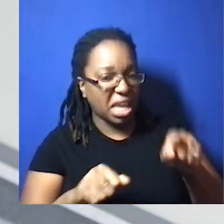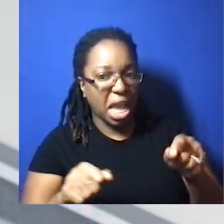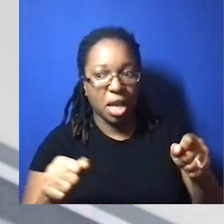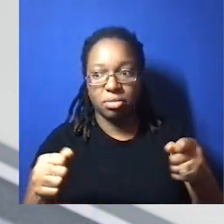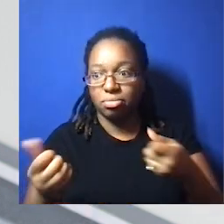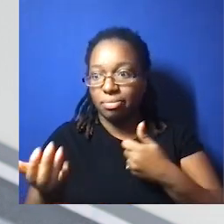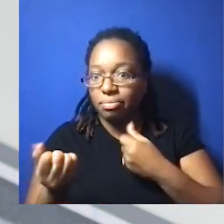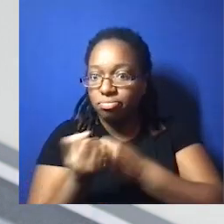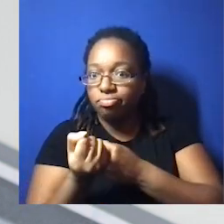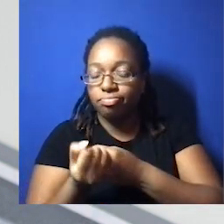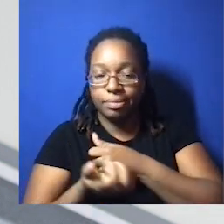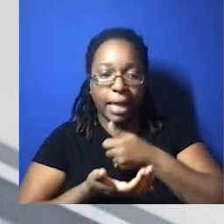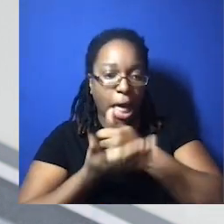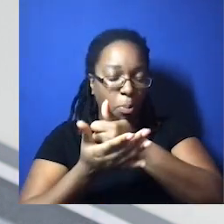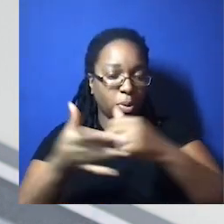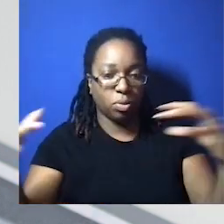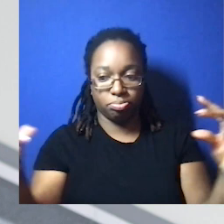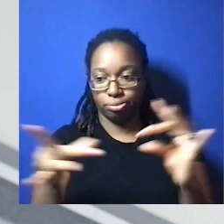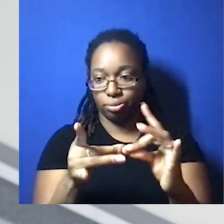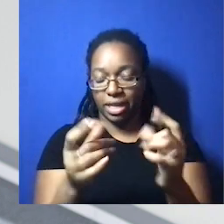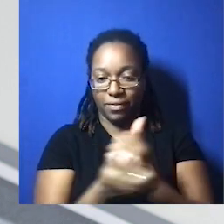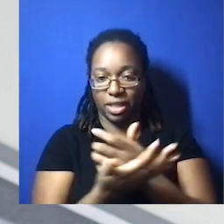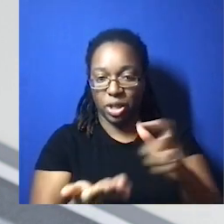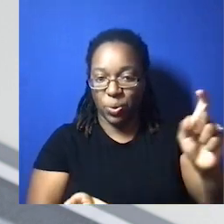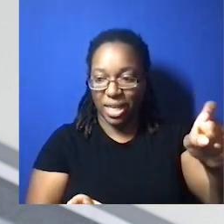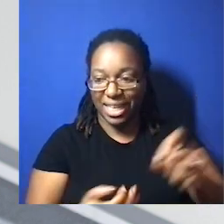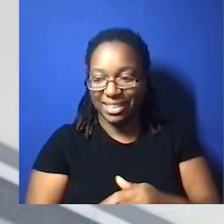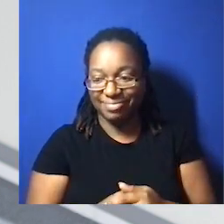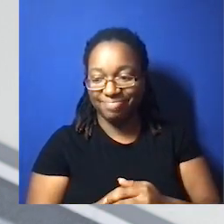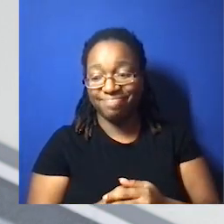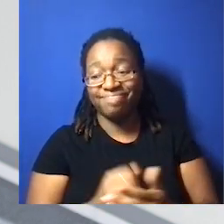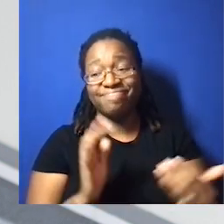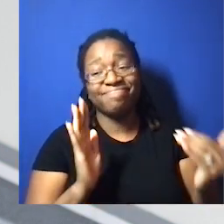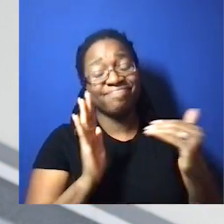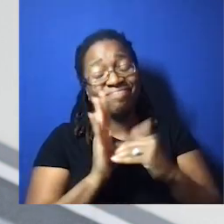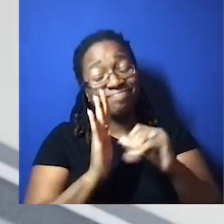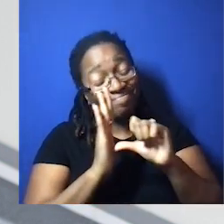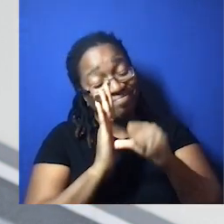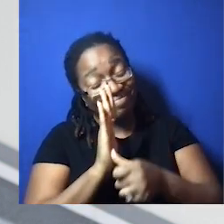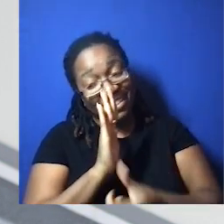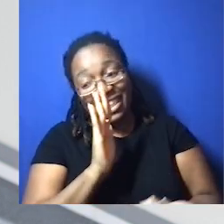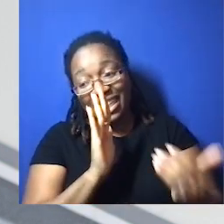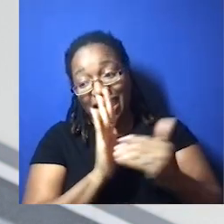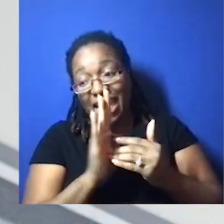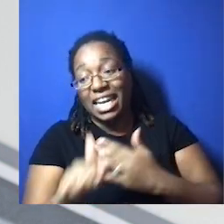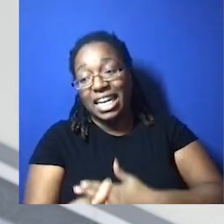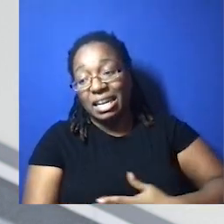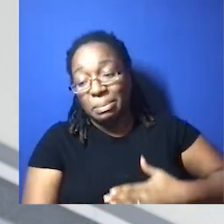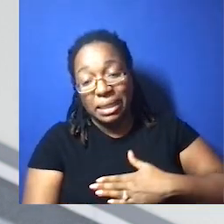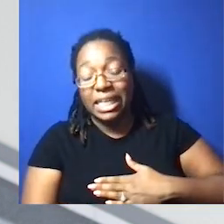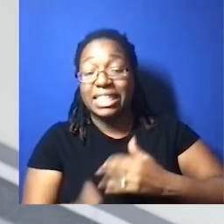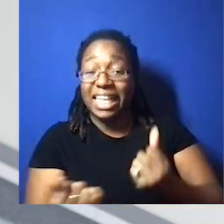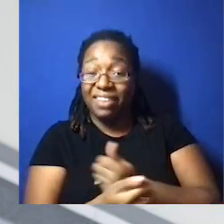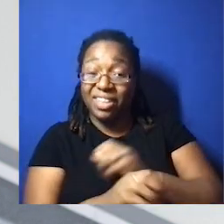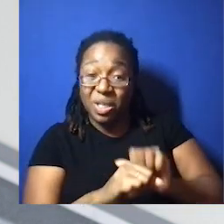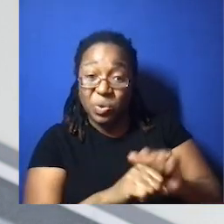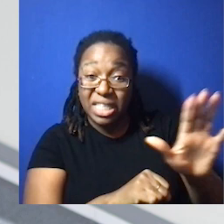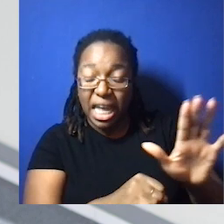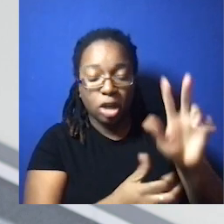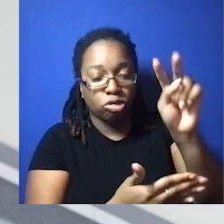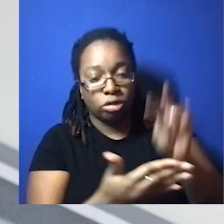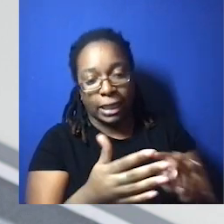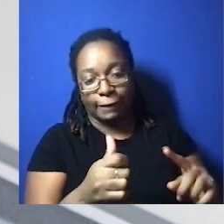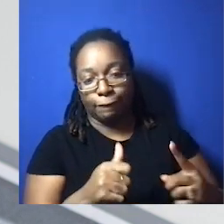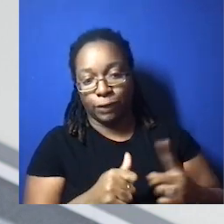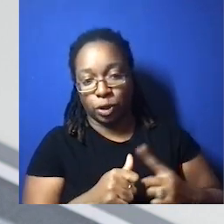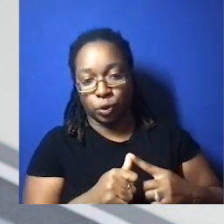you. Secondly, I cannot emphasize this one enough. Please reread your materials.